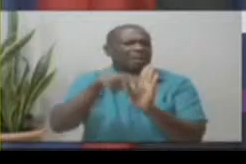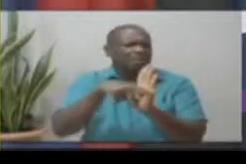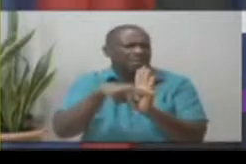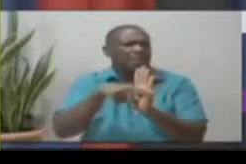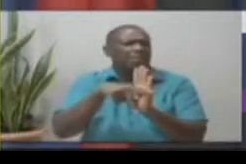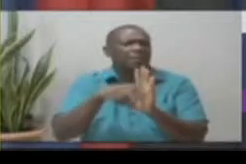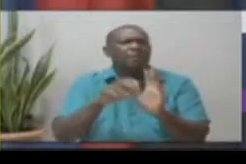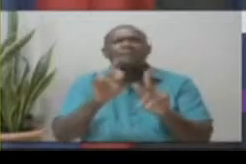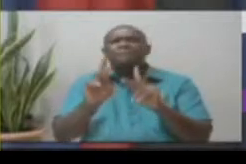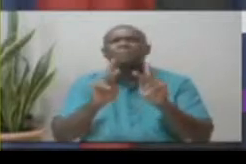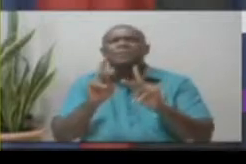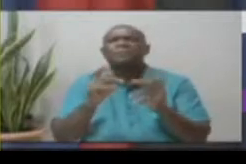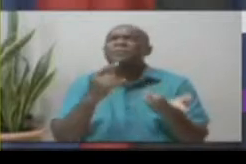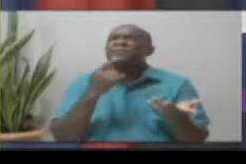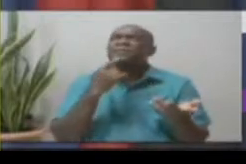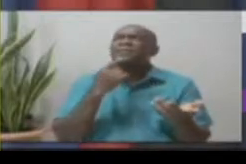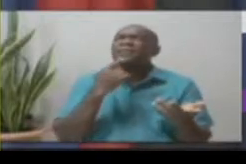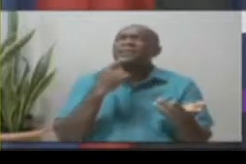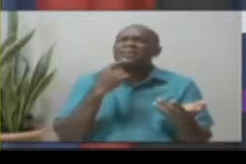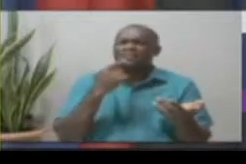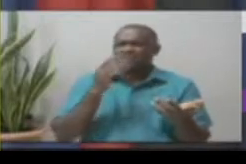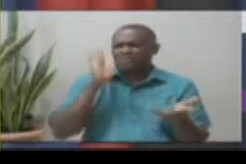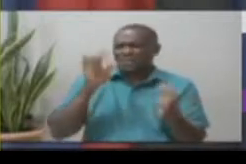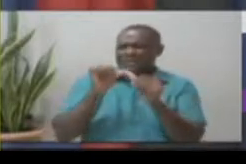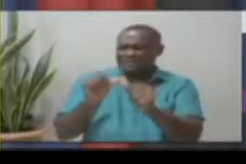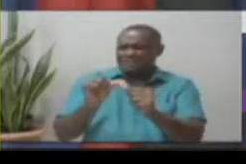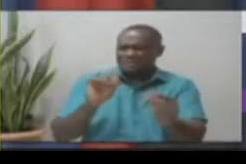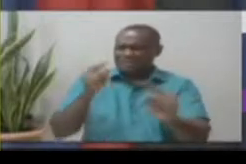could go on until September. What's going to happen to us?